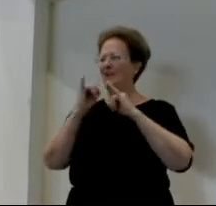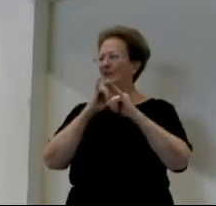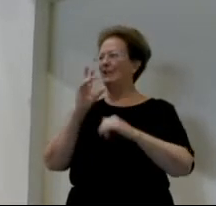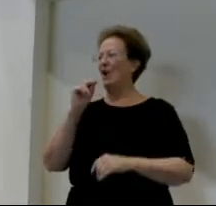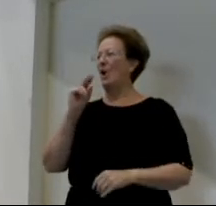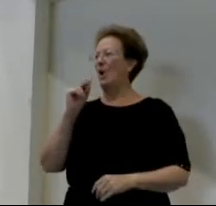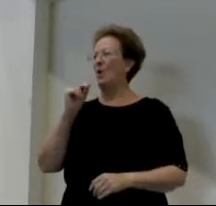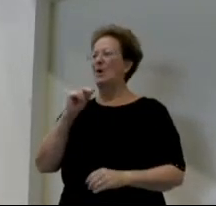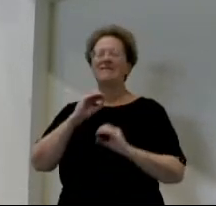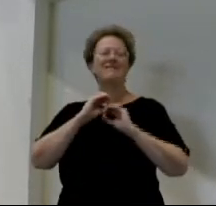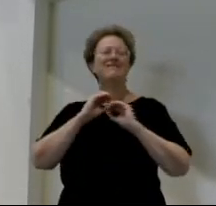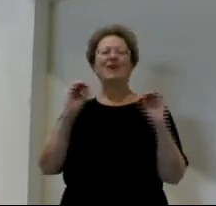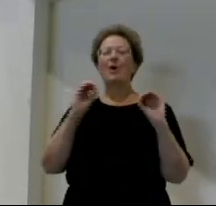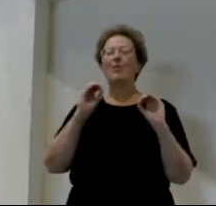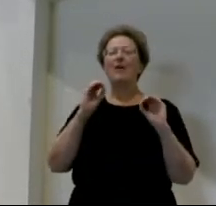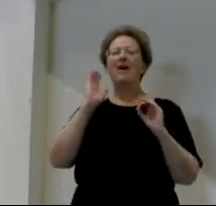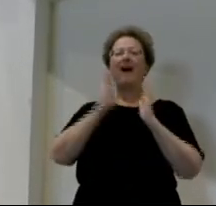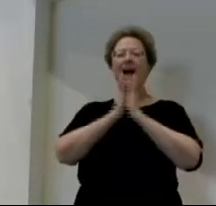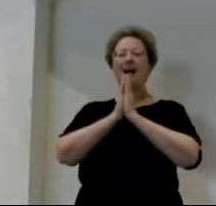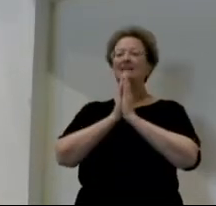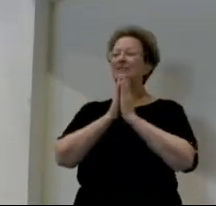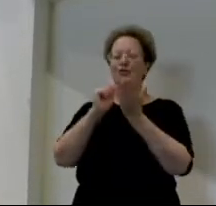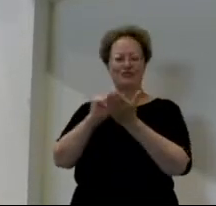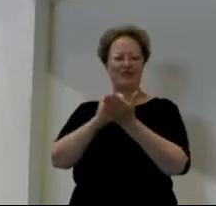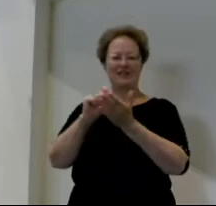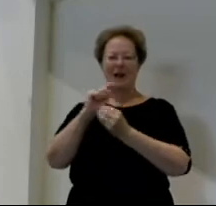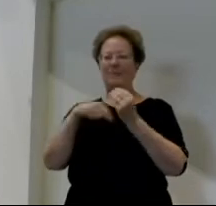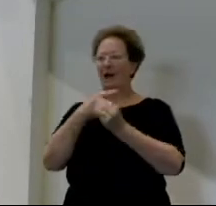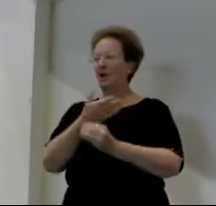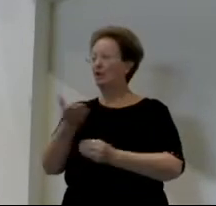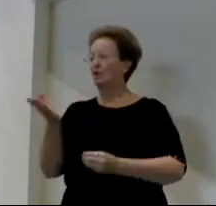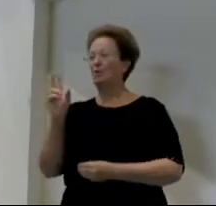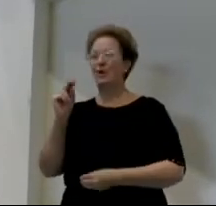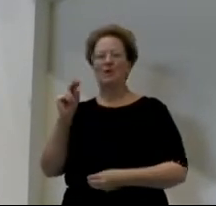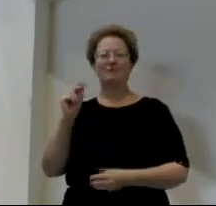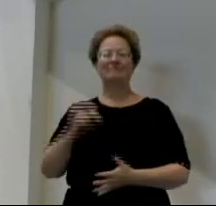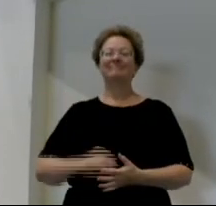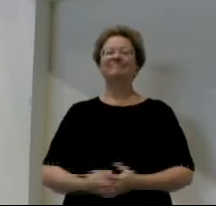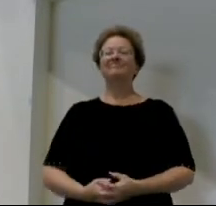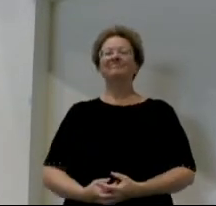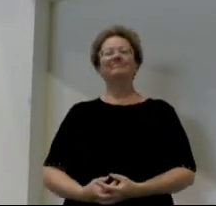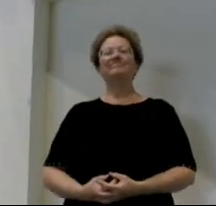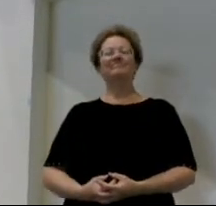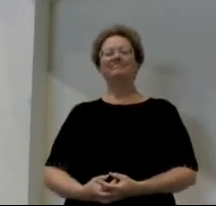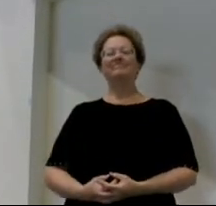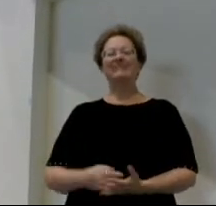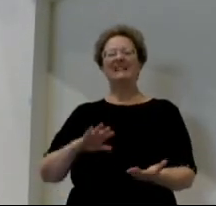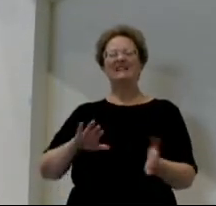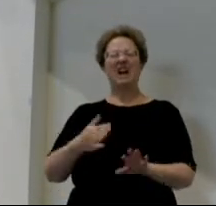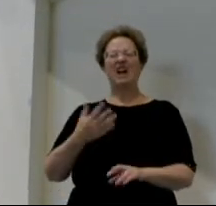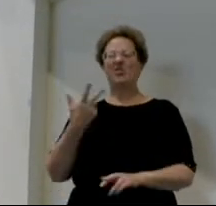Vegas Review-Journal is going to be doing an article on a local story of a dead three